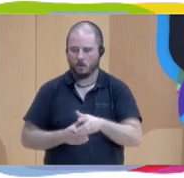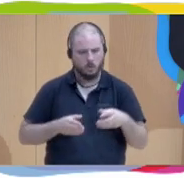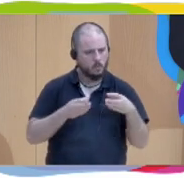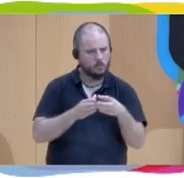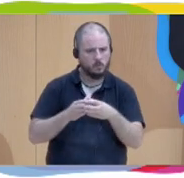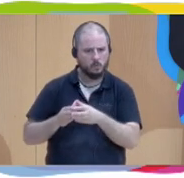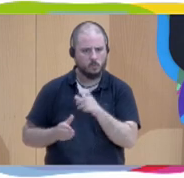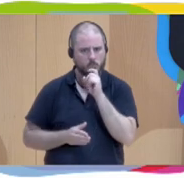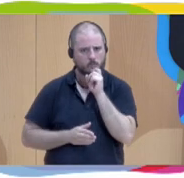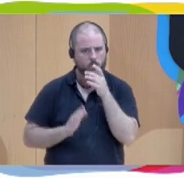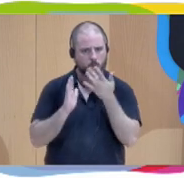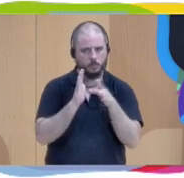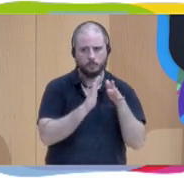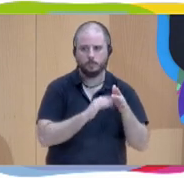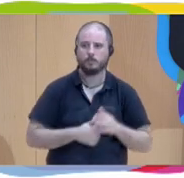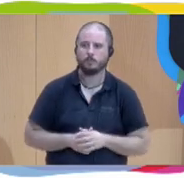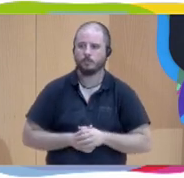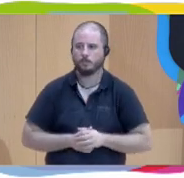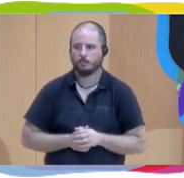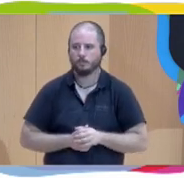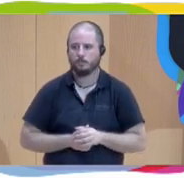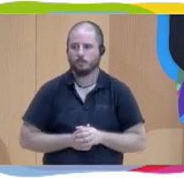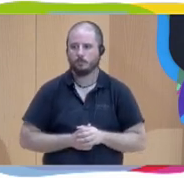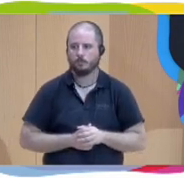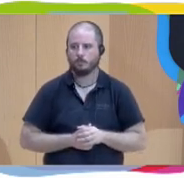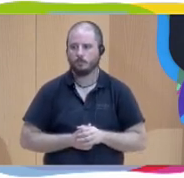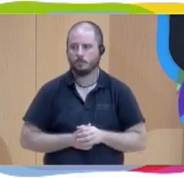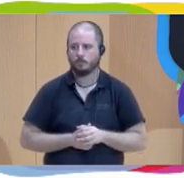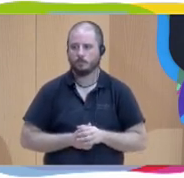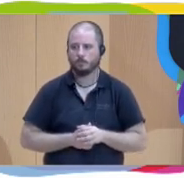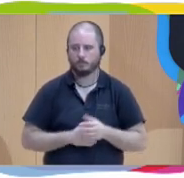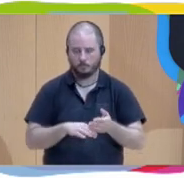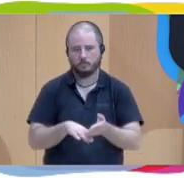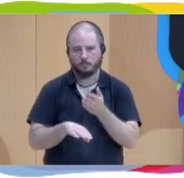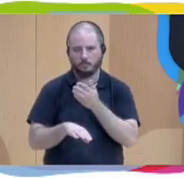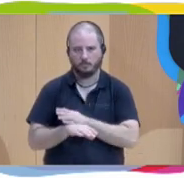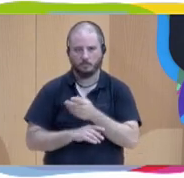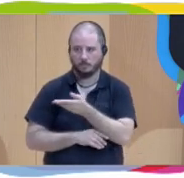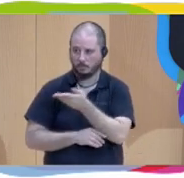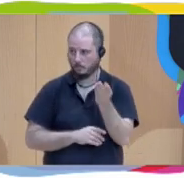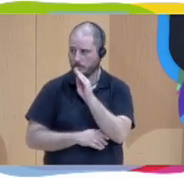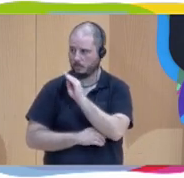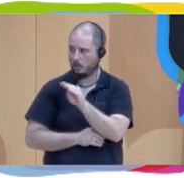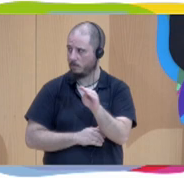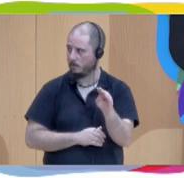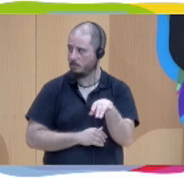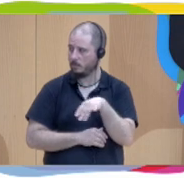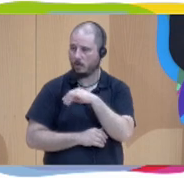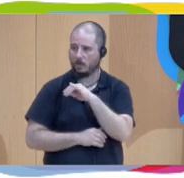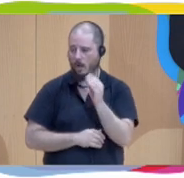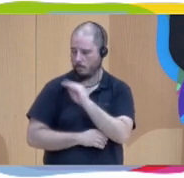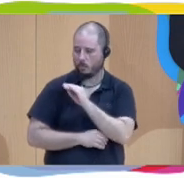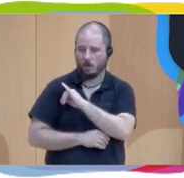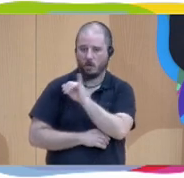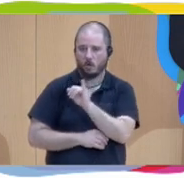But before that, I would like to ask you, Jukka, what did you learn during this process? Because this is a